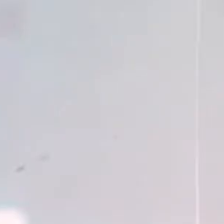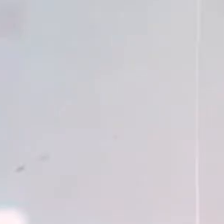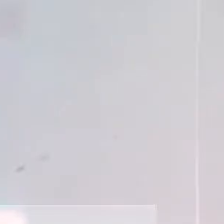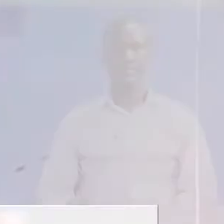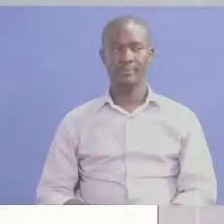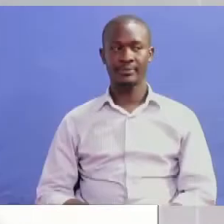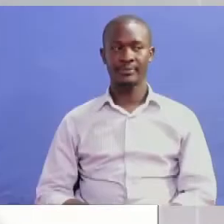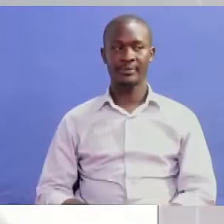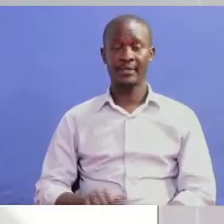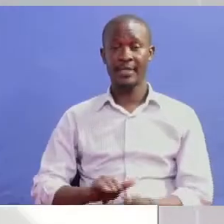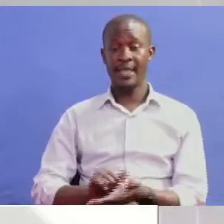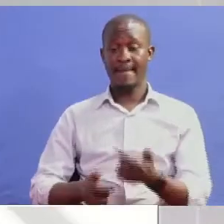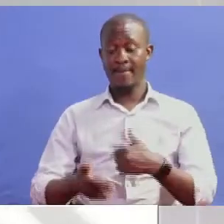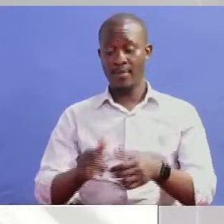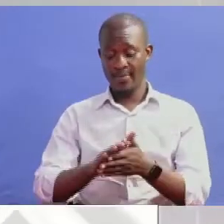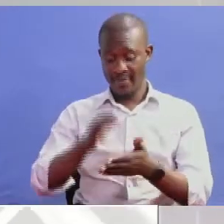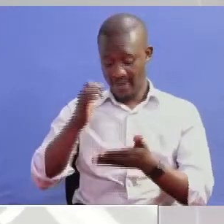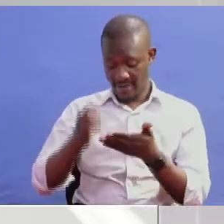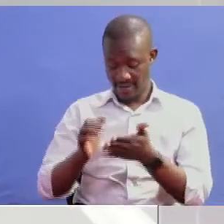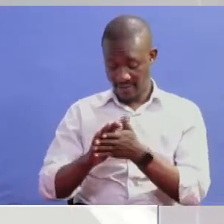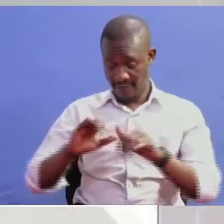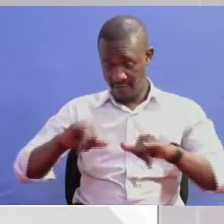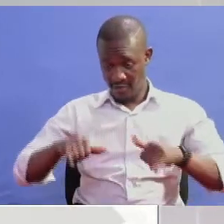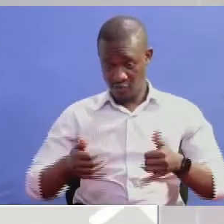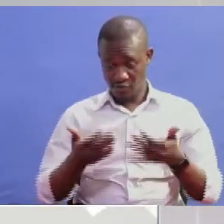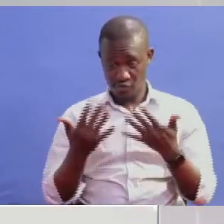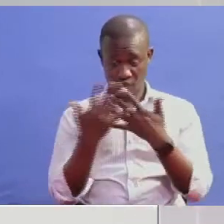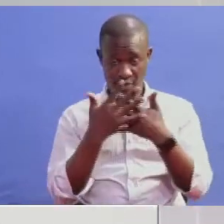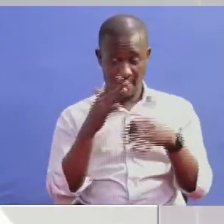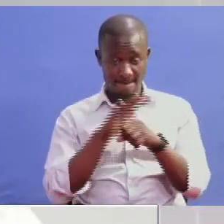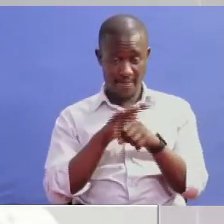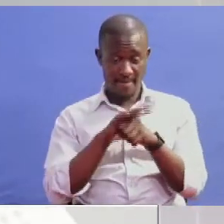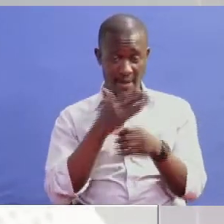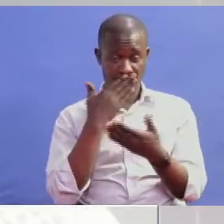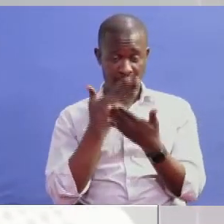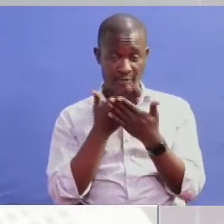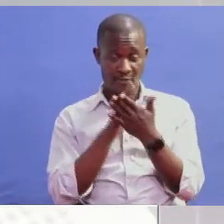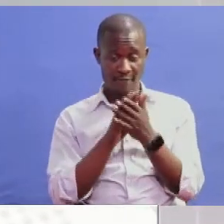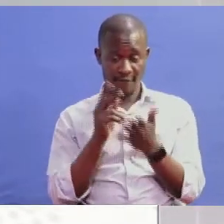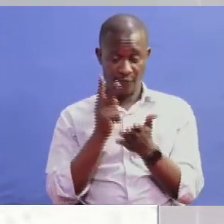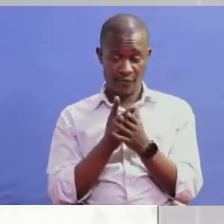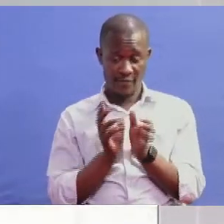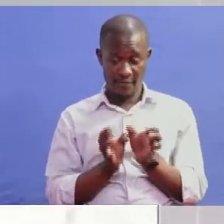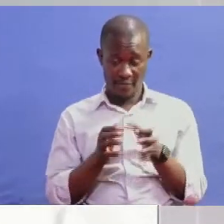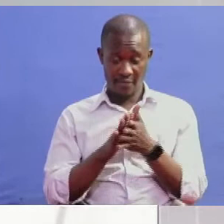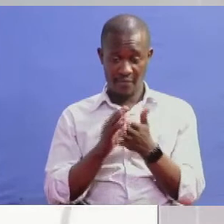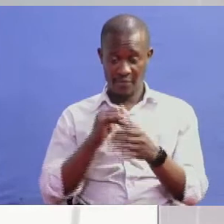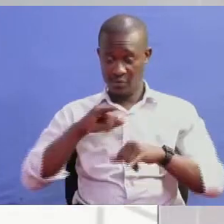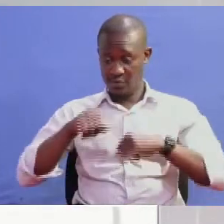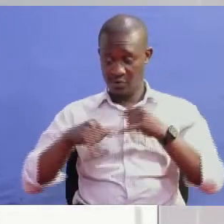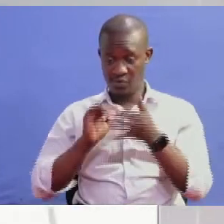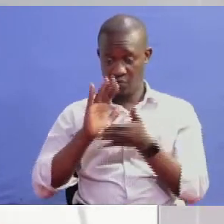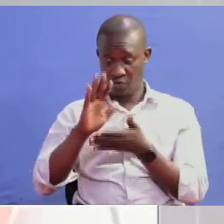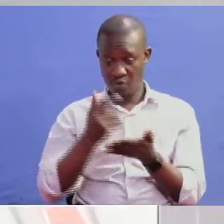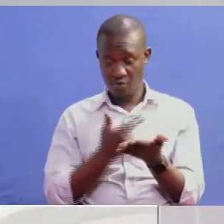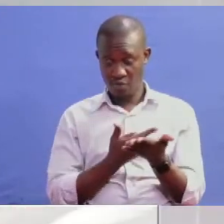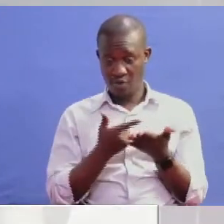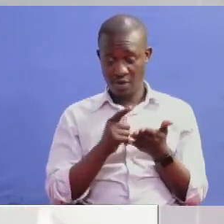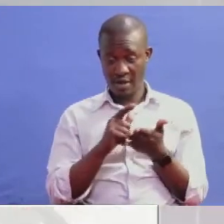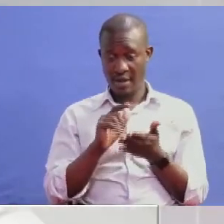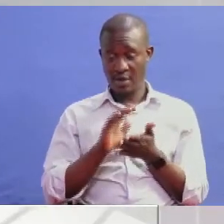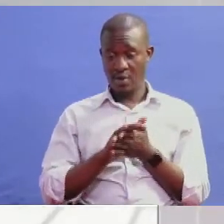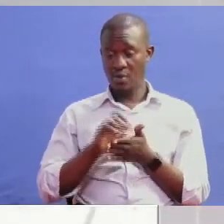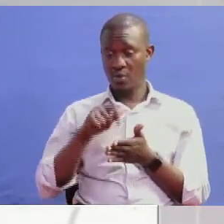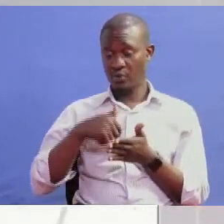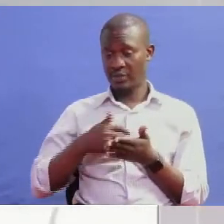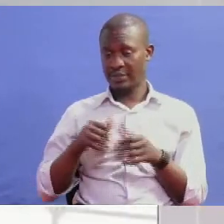All right, that brings us to the end of our bulletin tonight. Many thanks indeed for keeping us company. Do enjoy the rest of your week and be sure